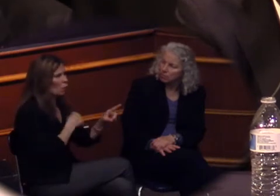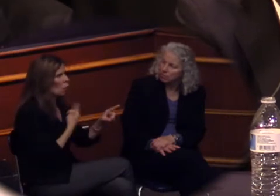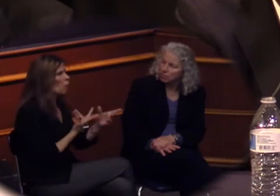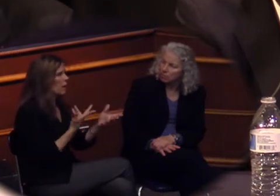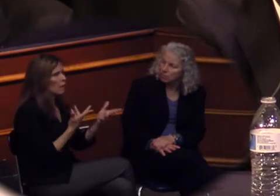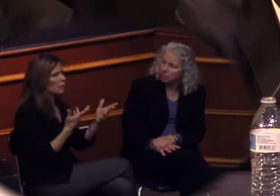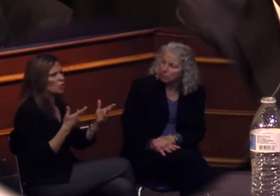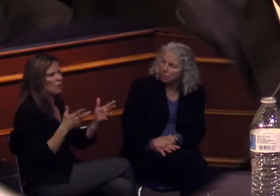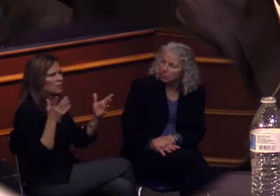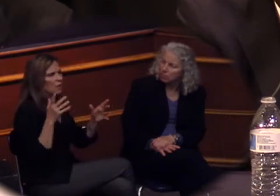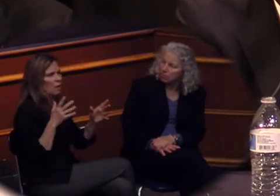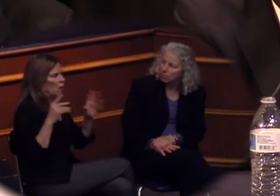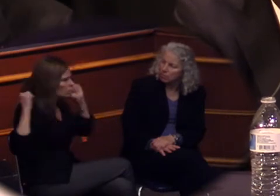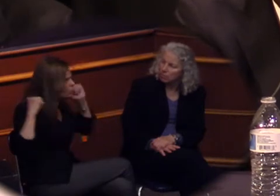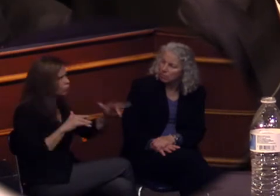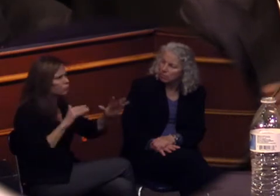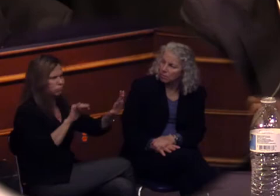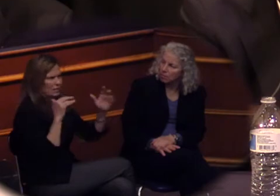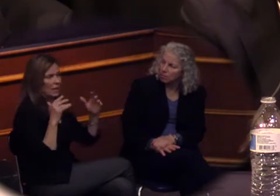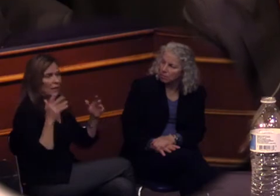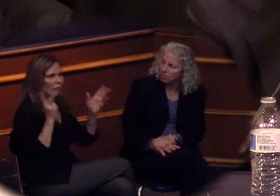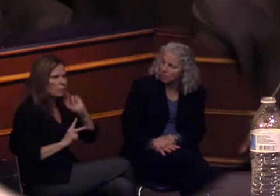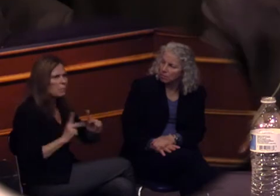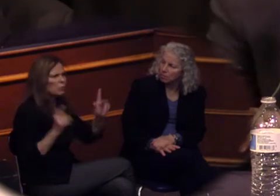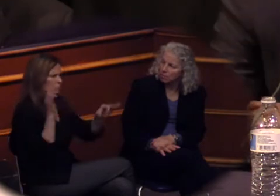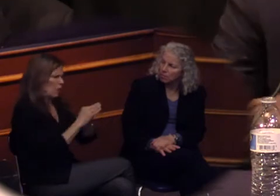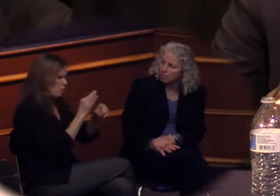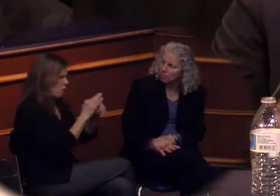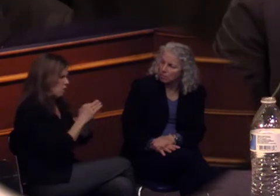turnout, and we win. That's how we're going to win in November. Applause